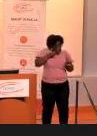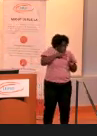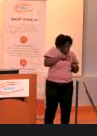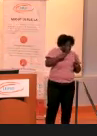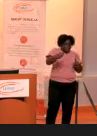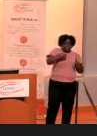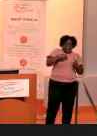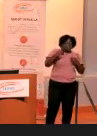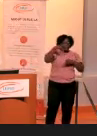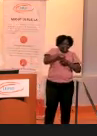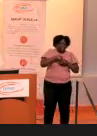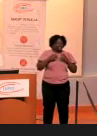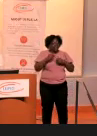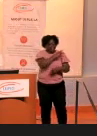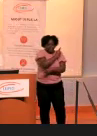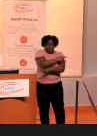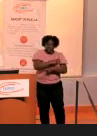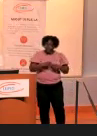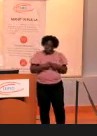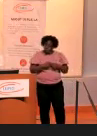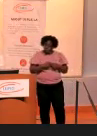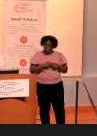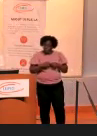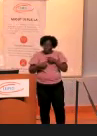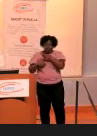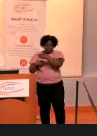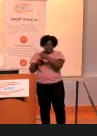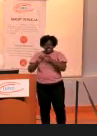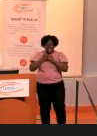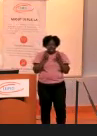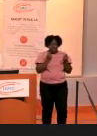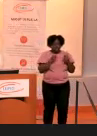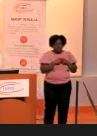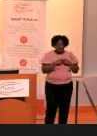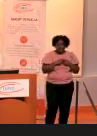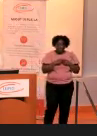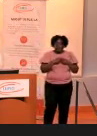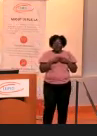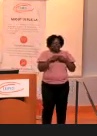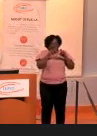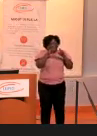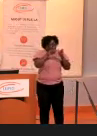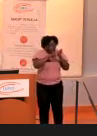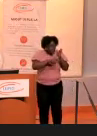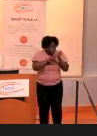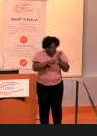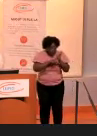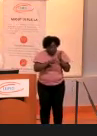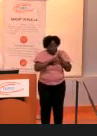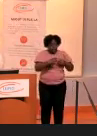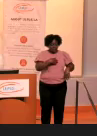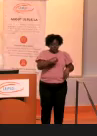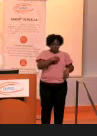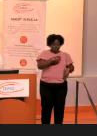T cell therapy. So the way it's done is the patient is screened, their white blood cells